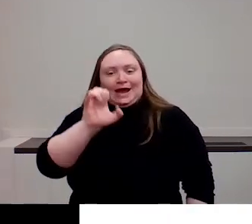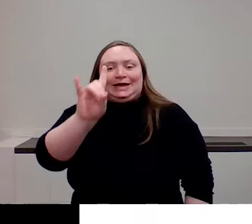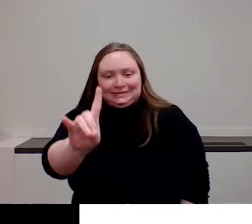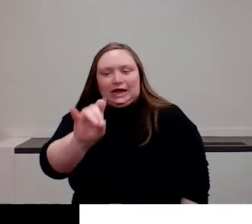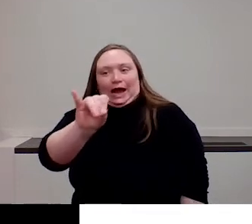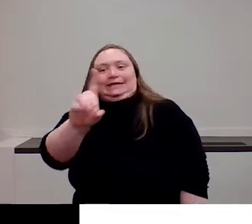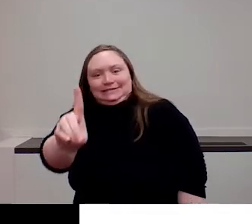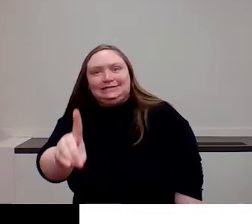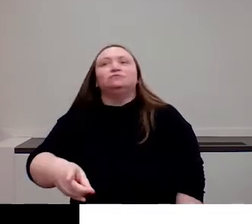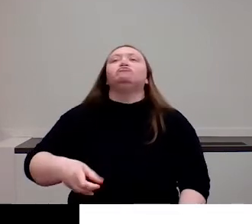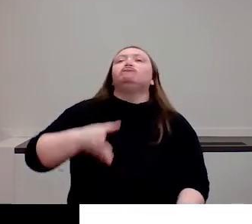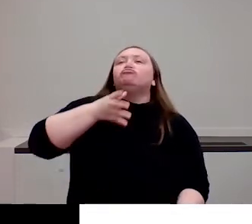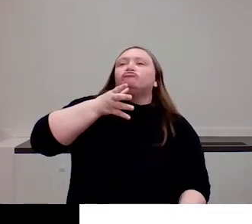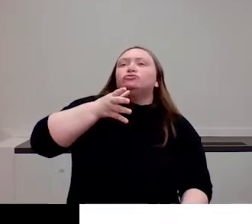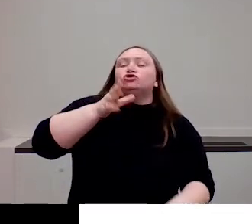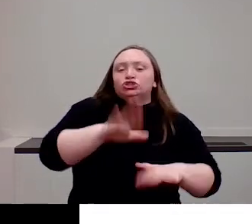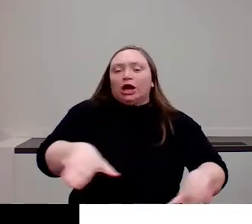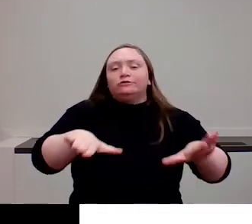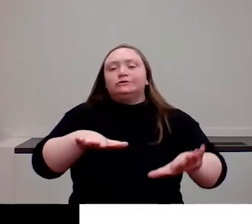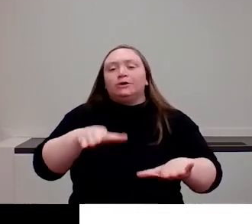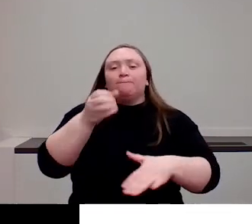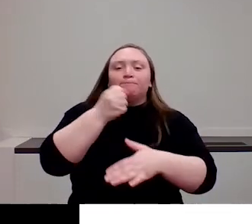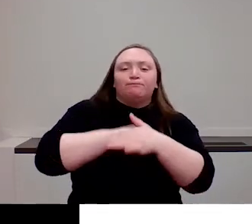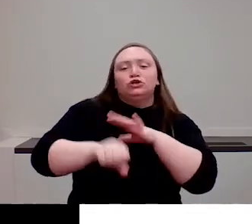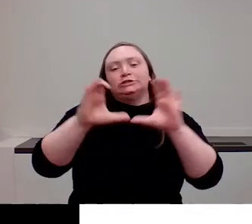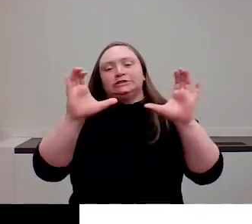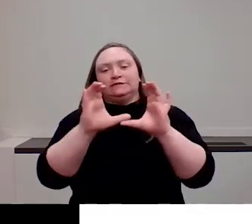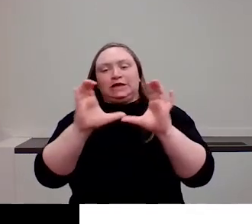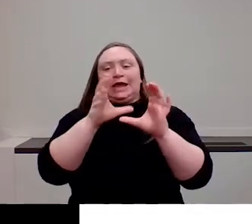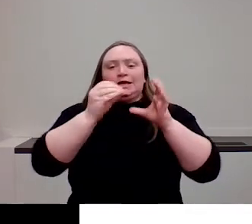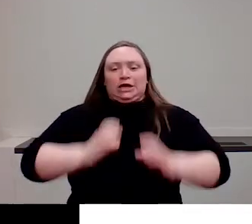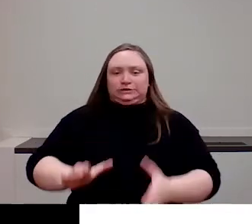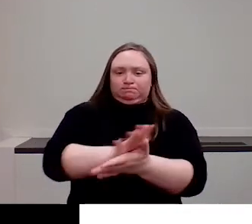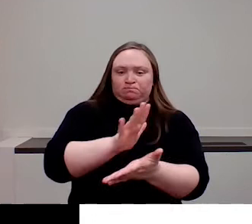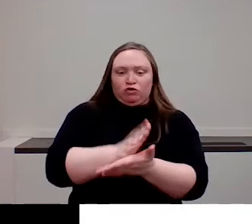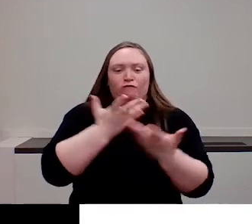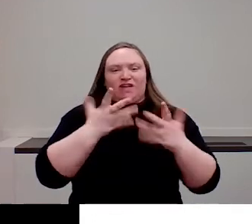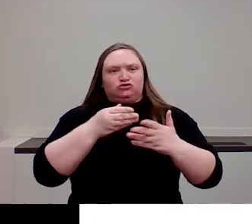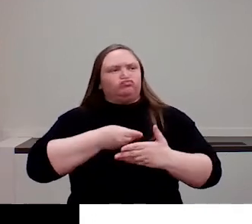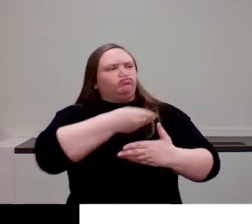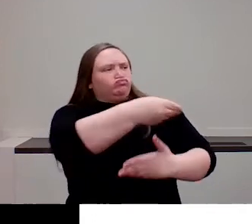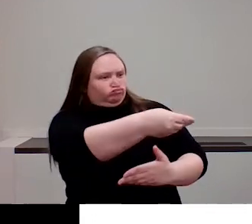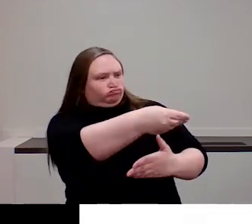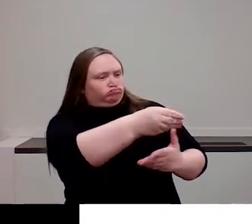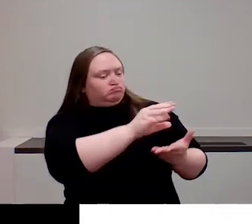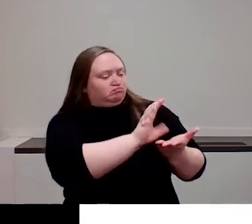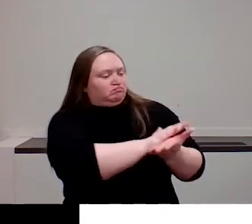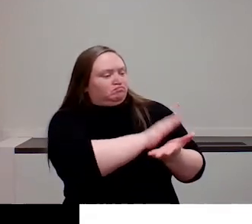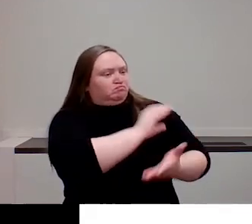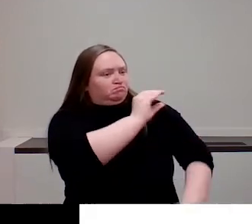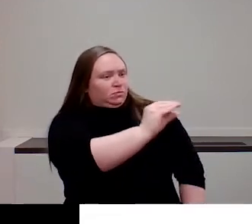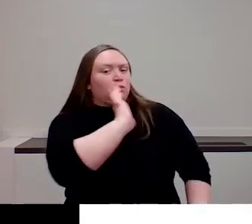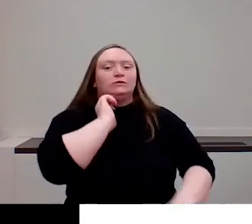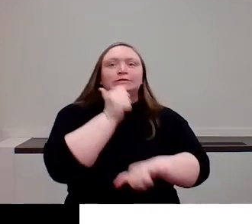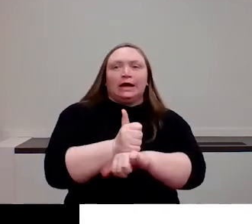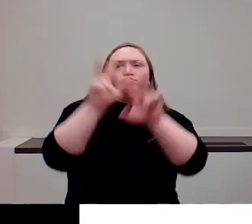child's birth certificate, and any custody paperwork. After turning in the registration packet, we'll schedule an appointment for the child